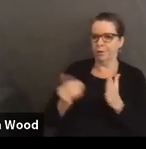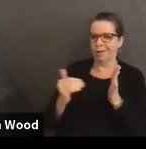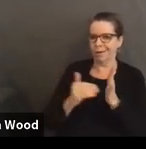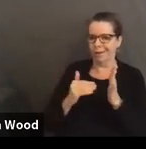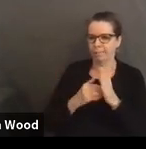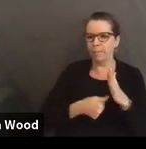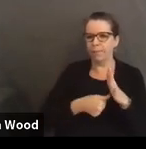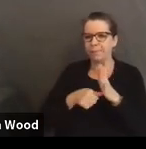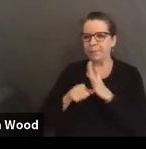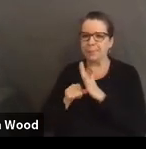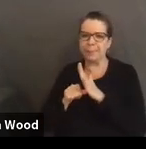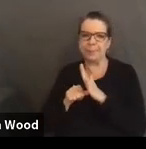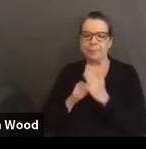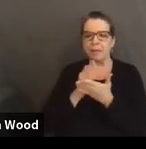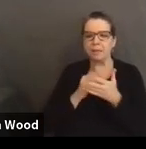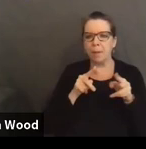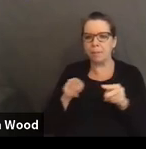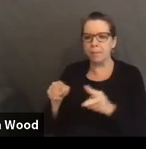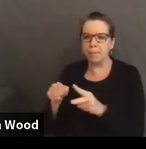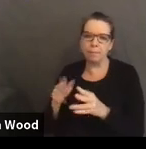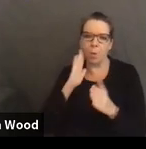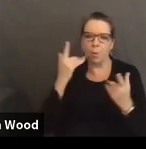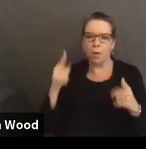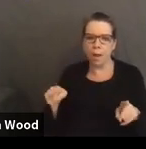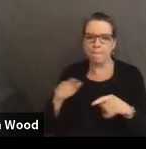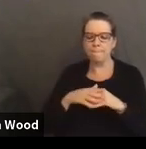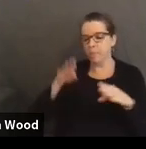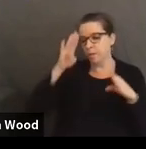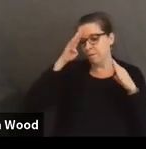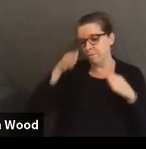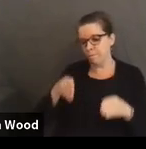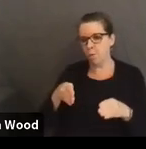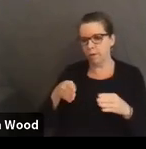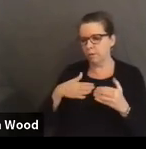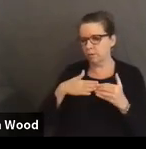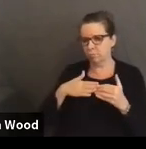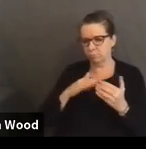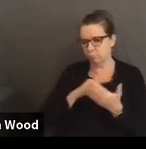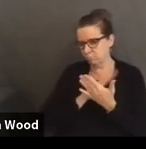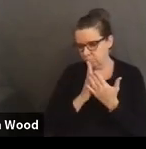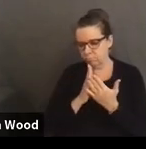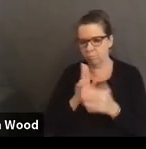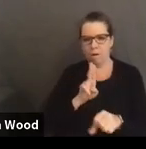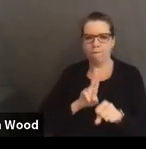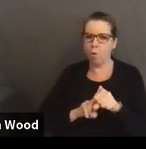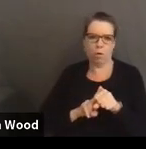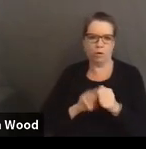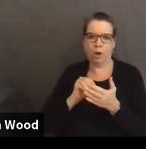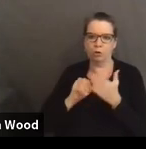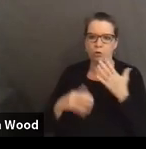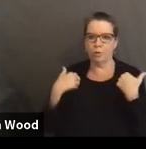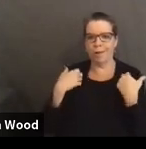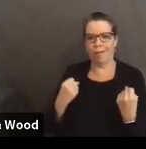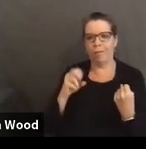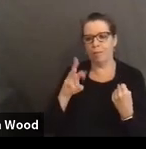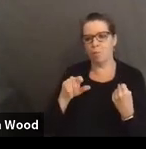small glimpses of what's to come, focusing throughout this time, of course, on student health and